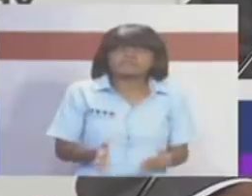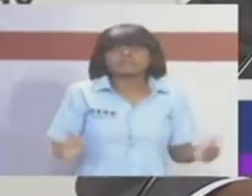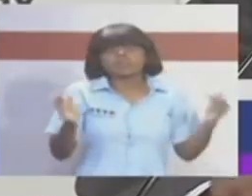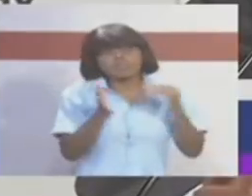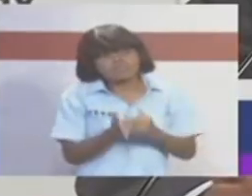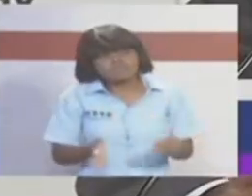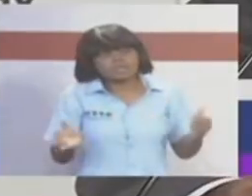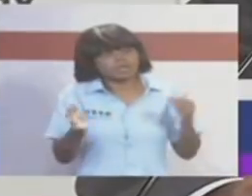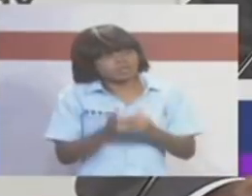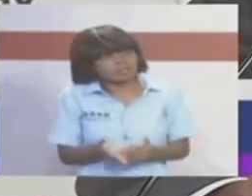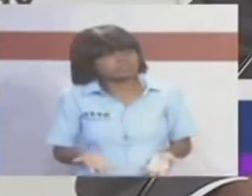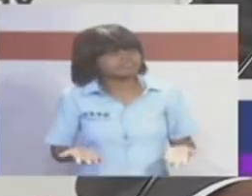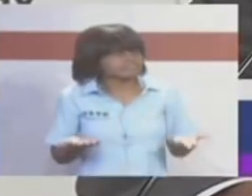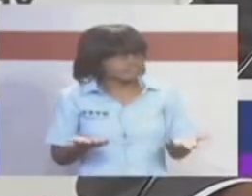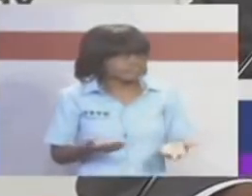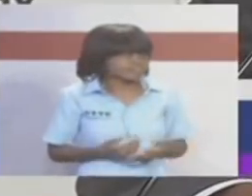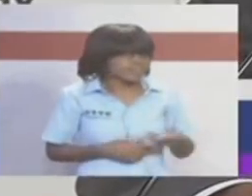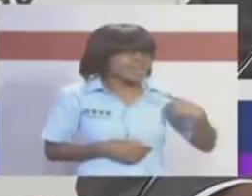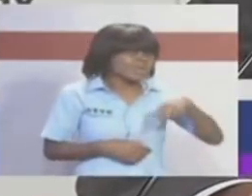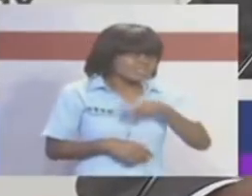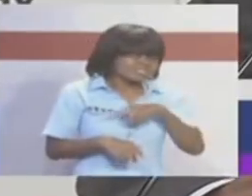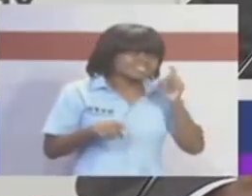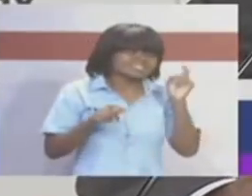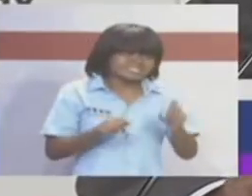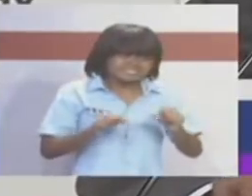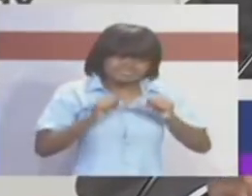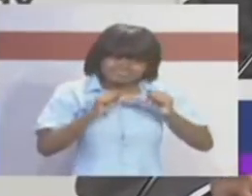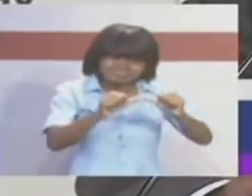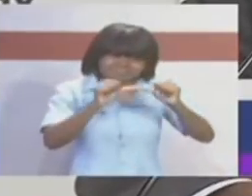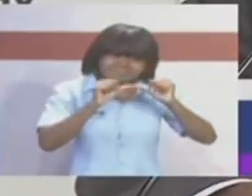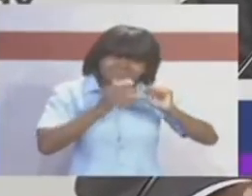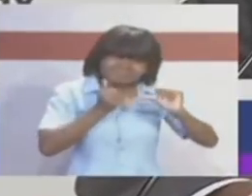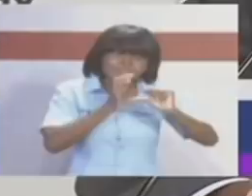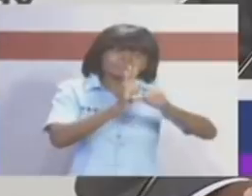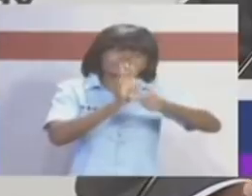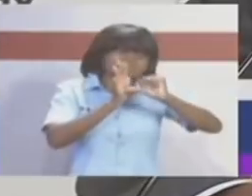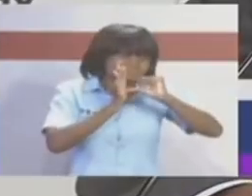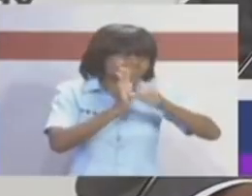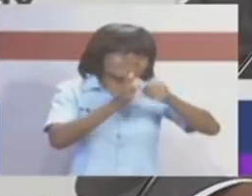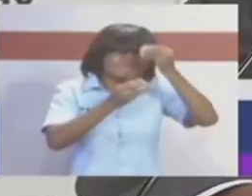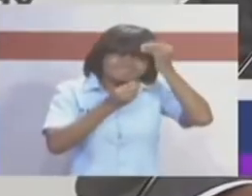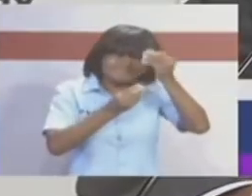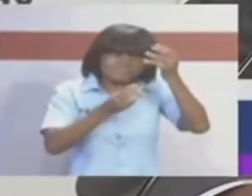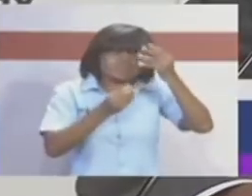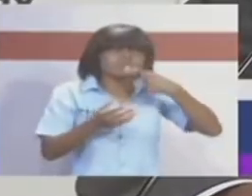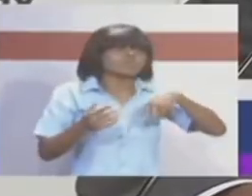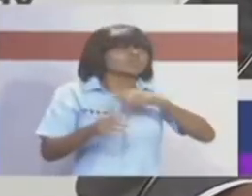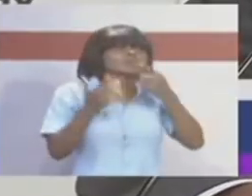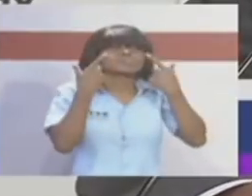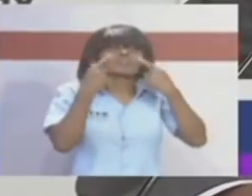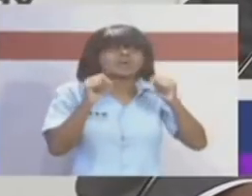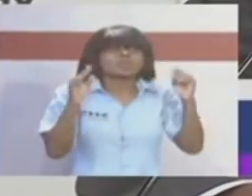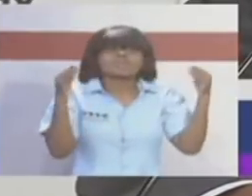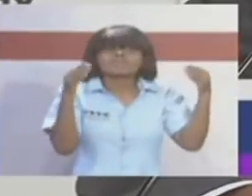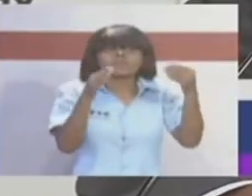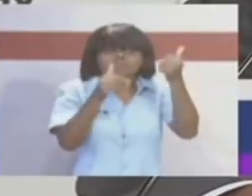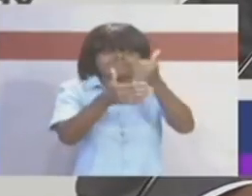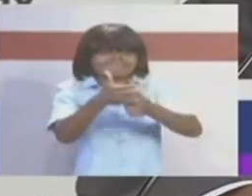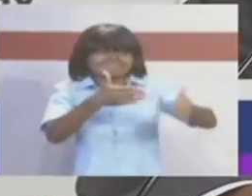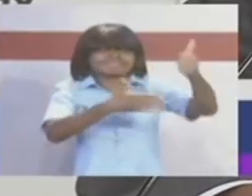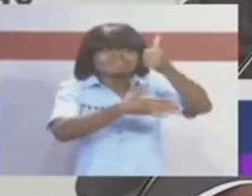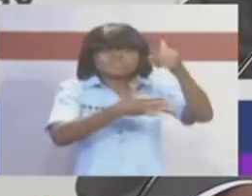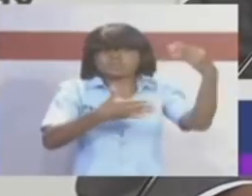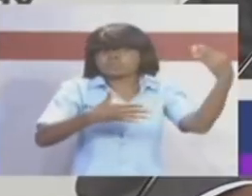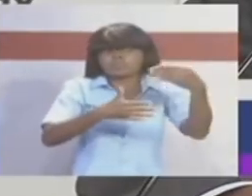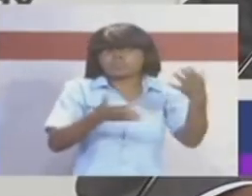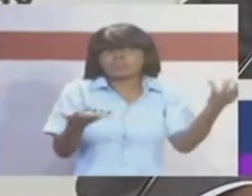we have to keep reinforcing. And right now, what we've been really trying to prioritize is a good number of our dialysis patients did get 2